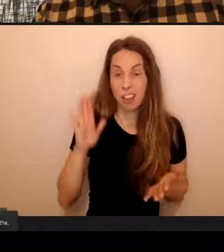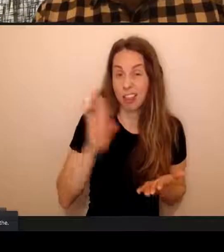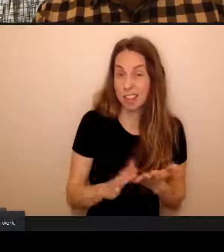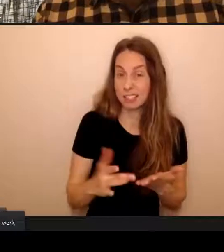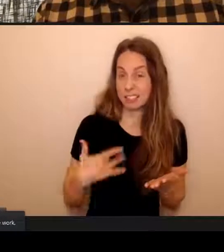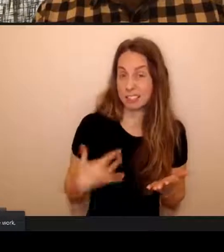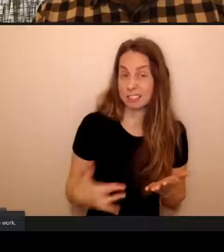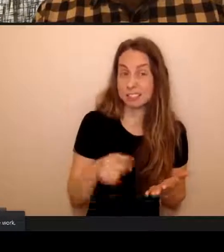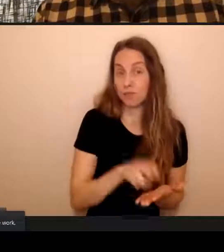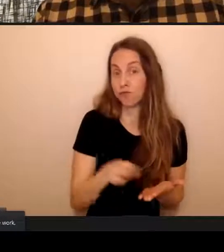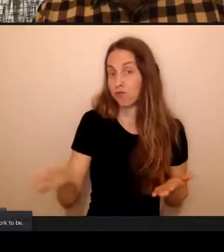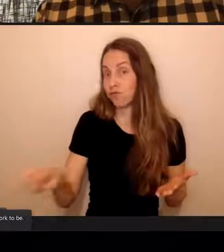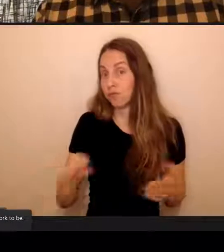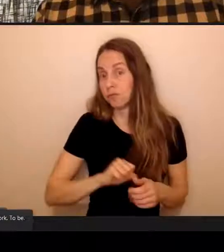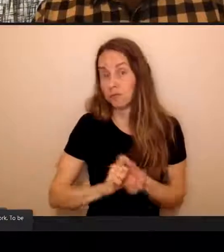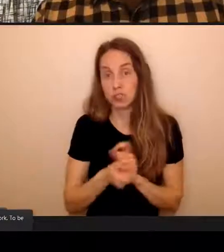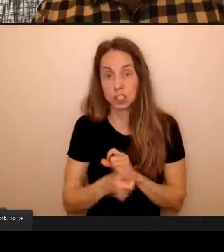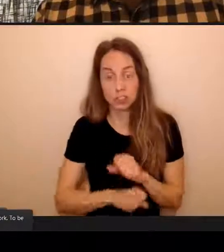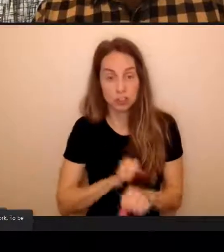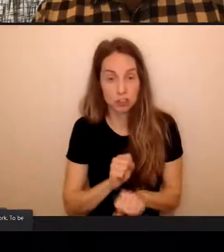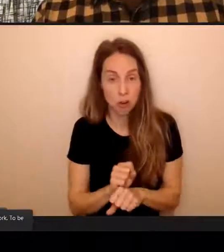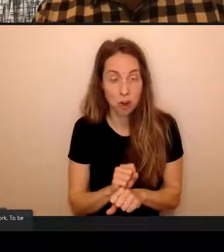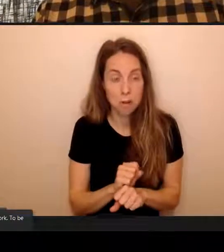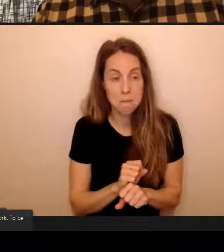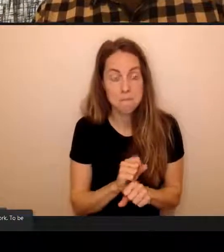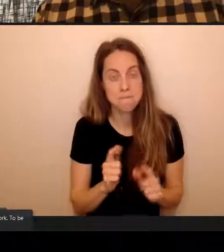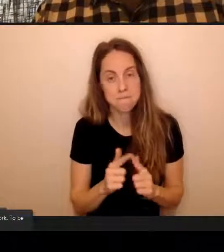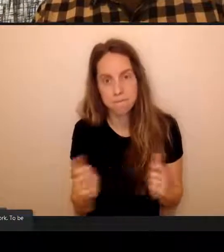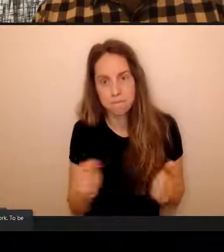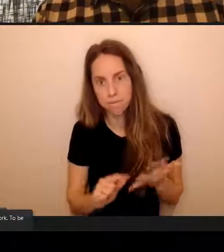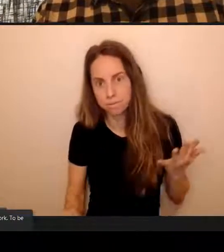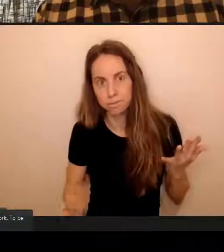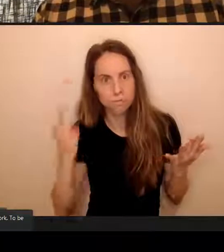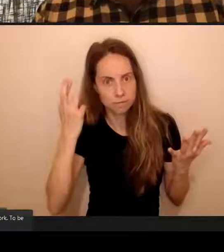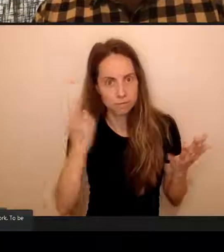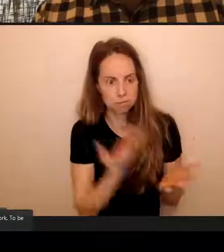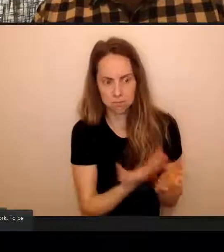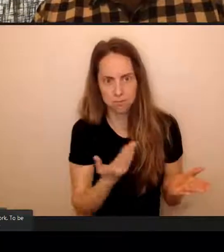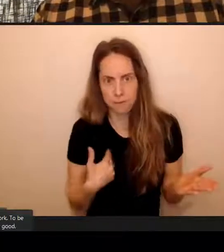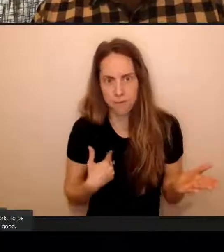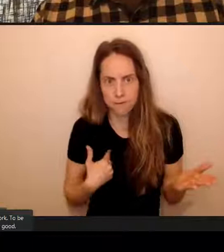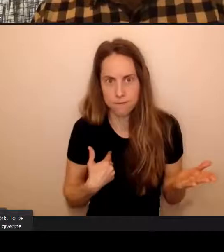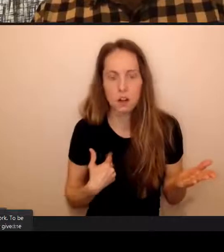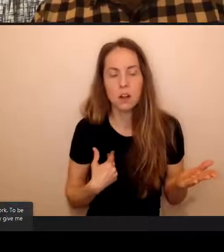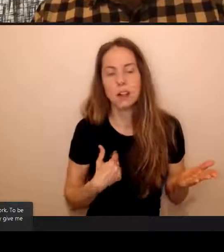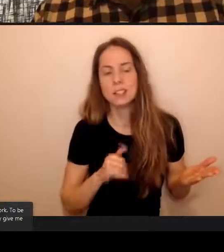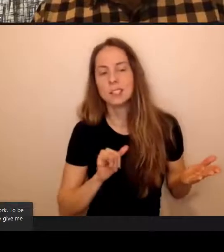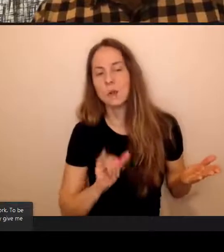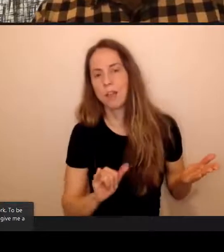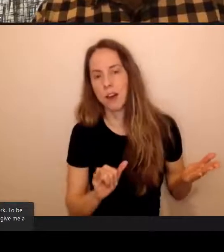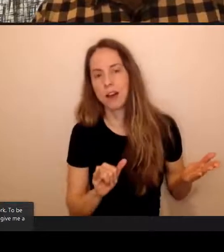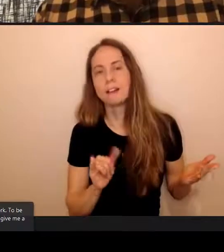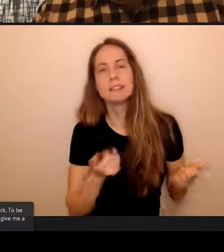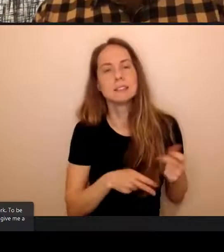work, to be successful. So certainly those really give me a lot of